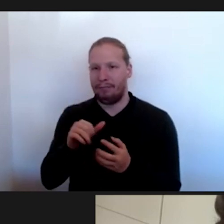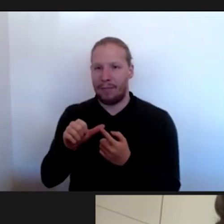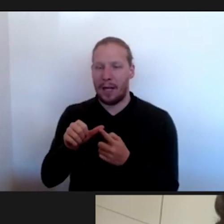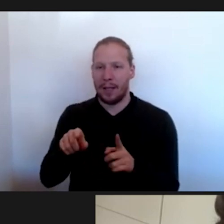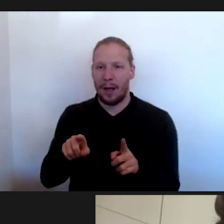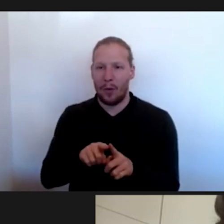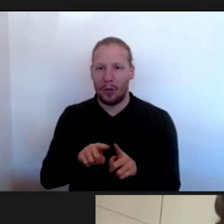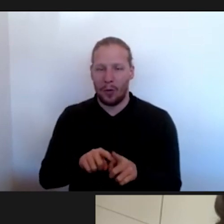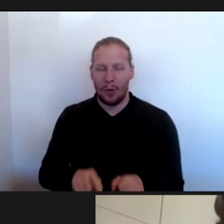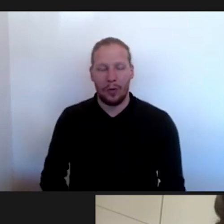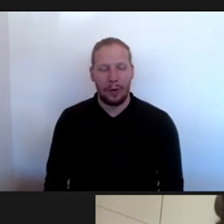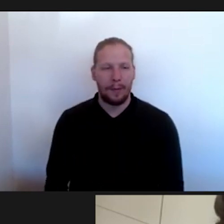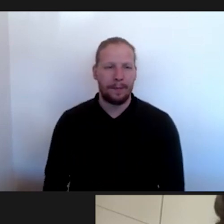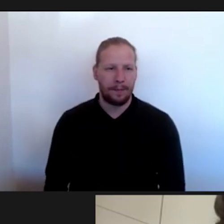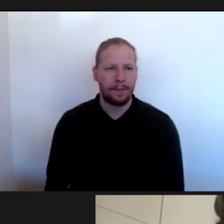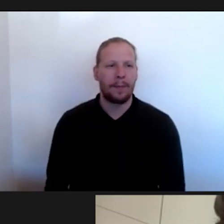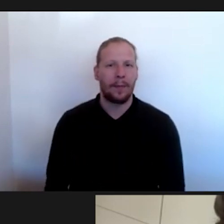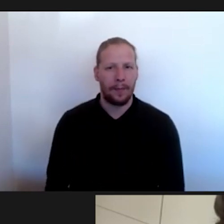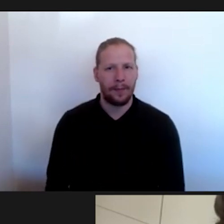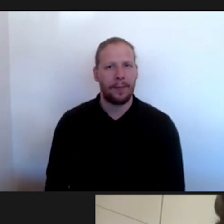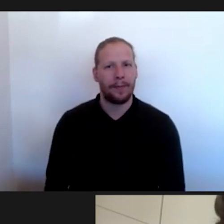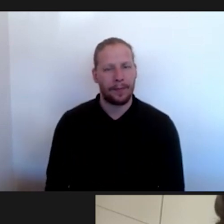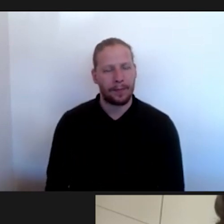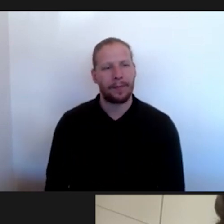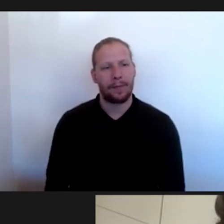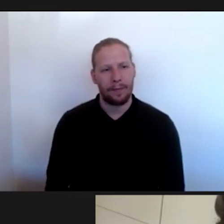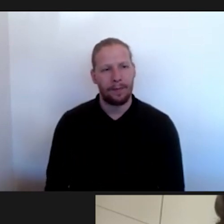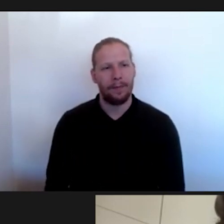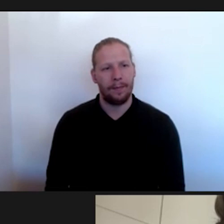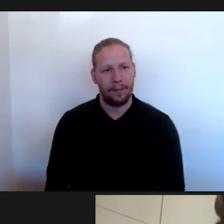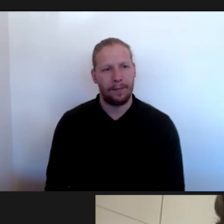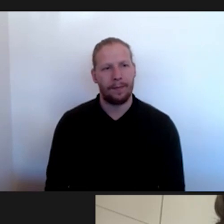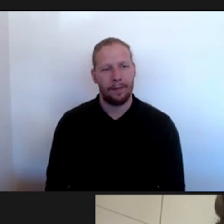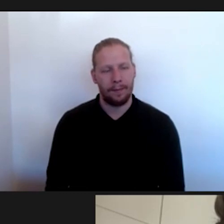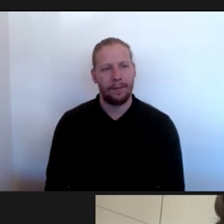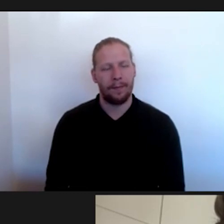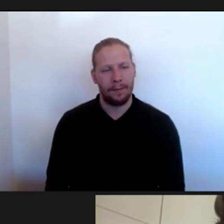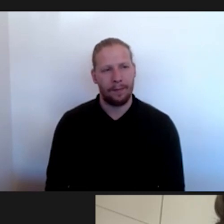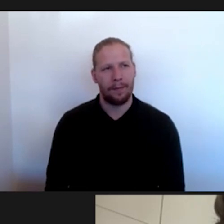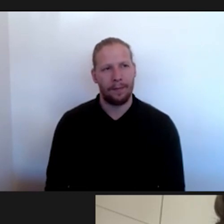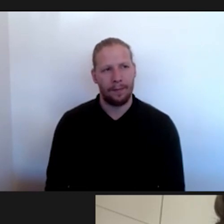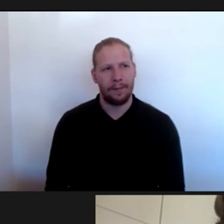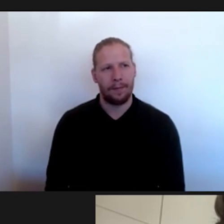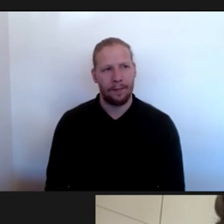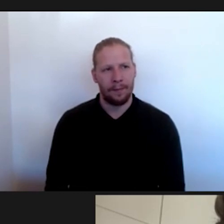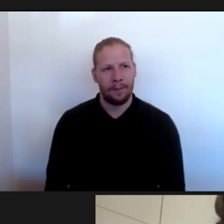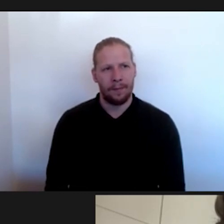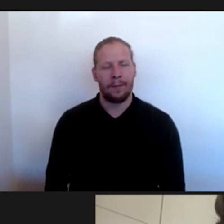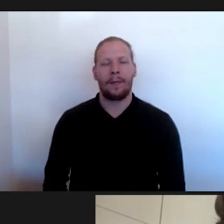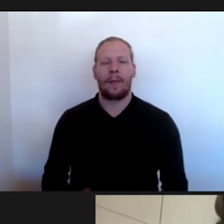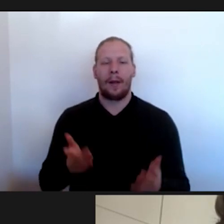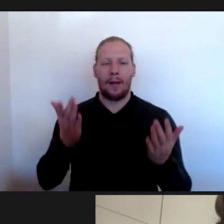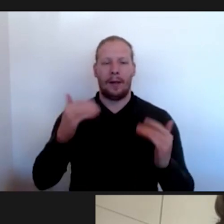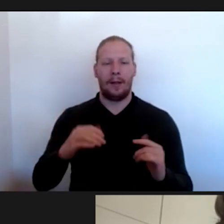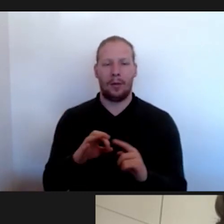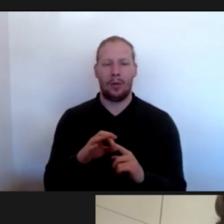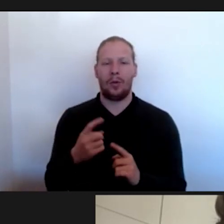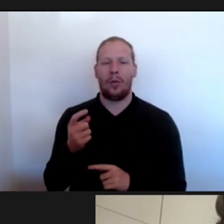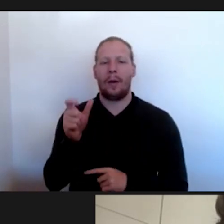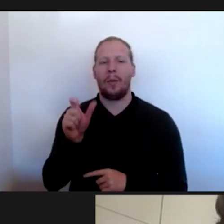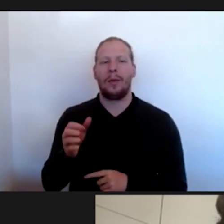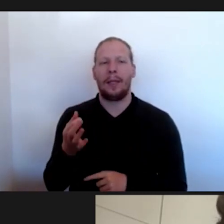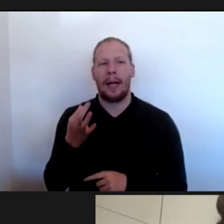Next question I have is one participant has asked, I sometimes struggle to know how